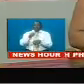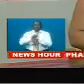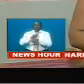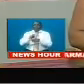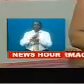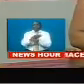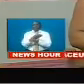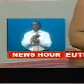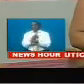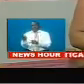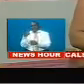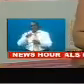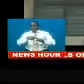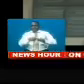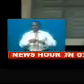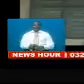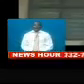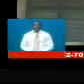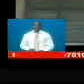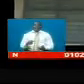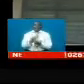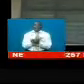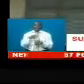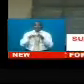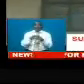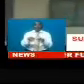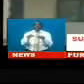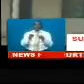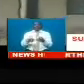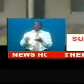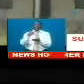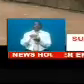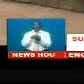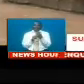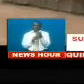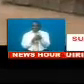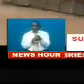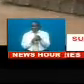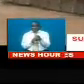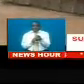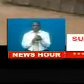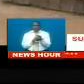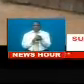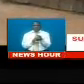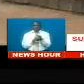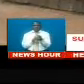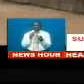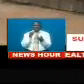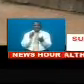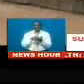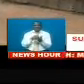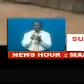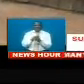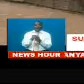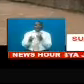to get off the drawing board. The Ghana Investment Promotion Center, GIPC, is mandated under